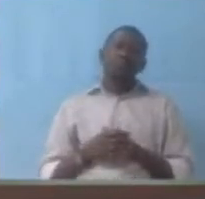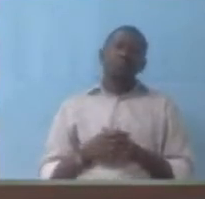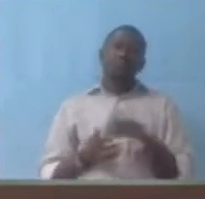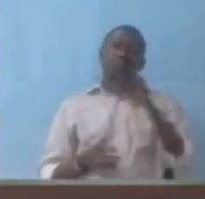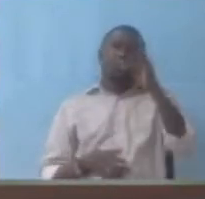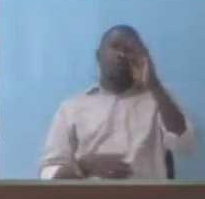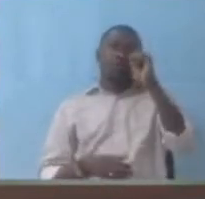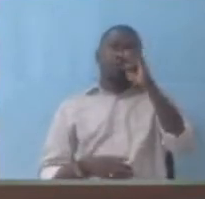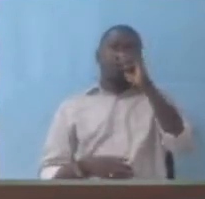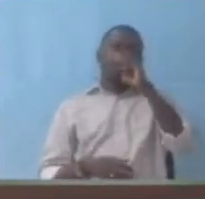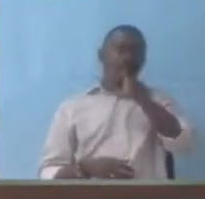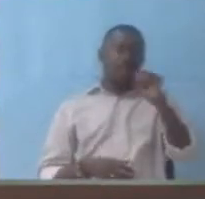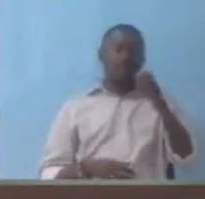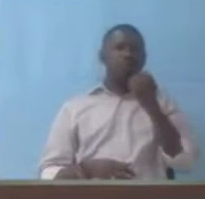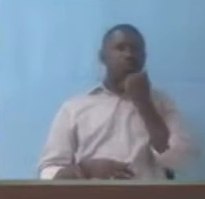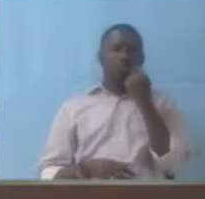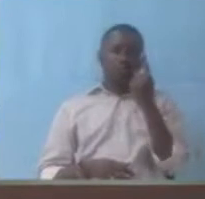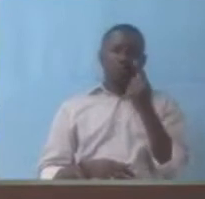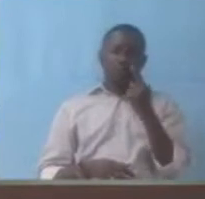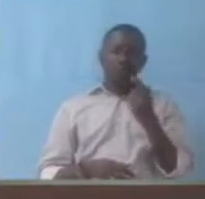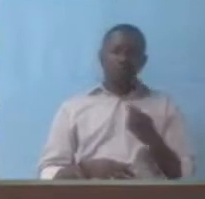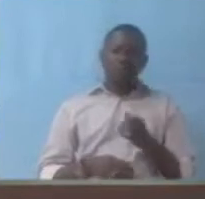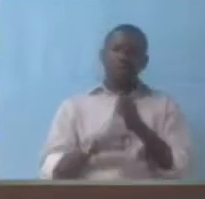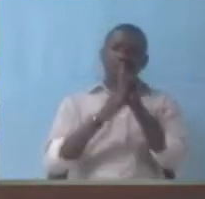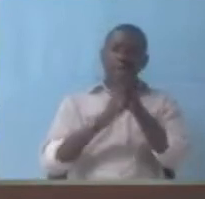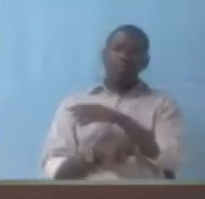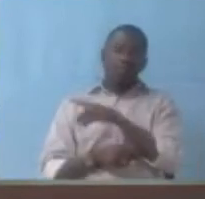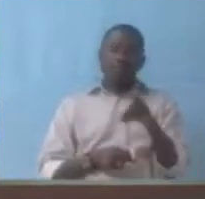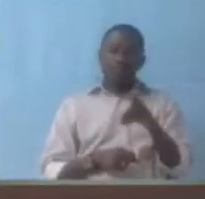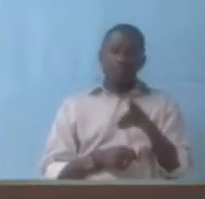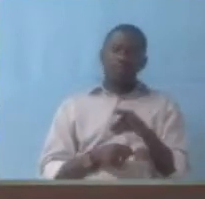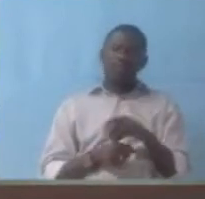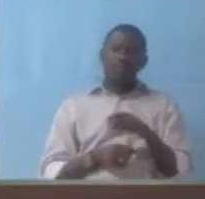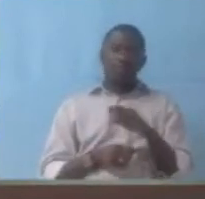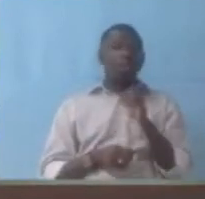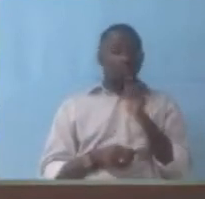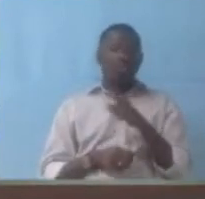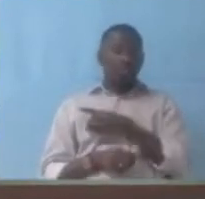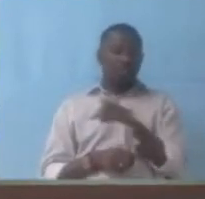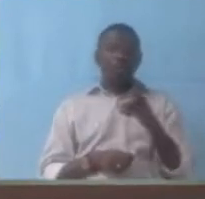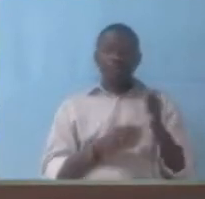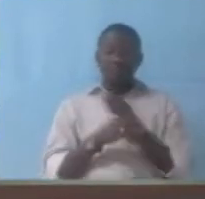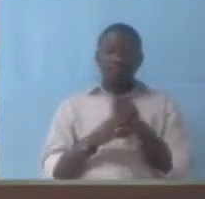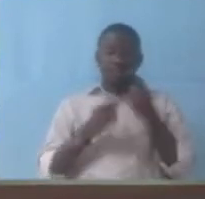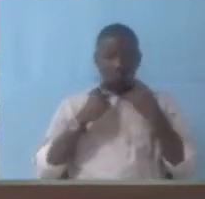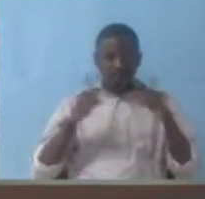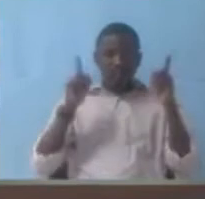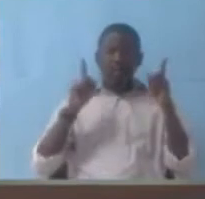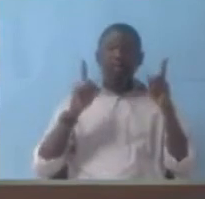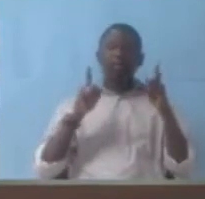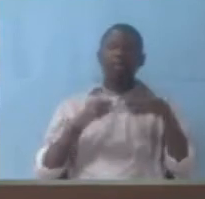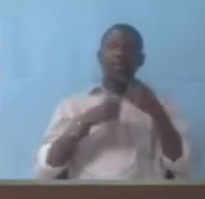decree number one enabled them to, although they had made a declaration about